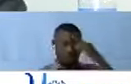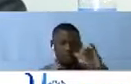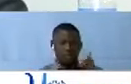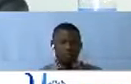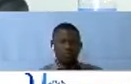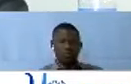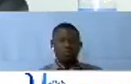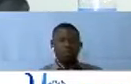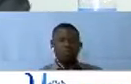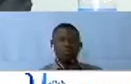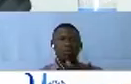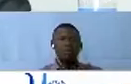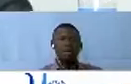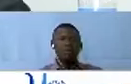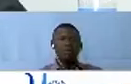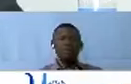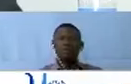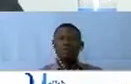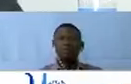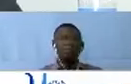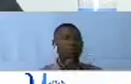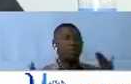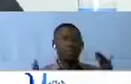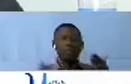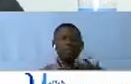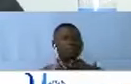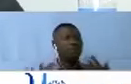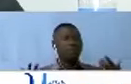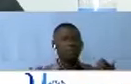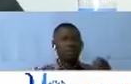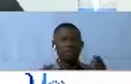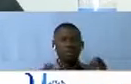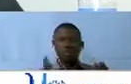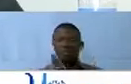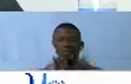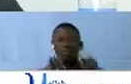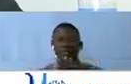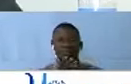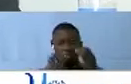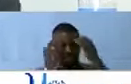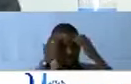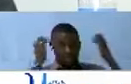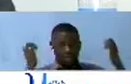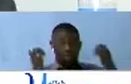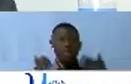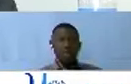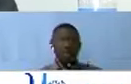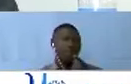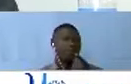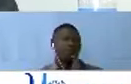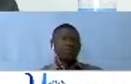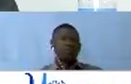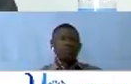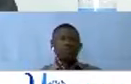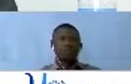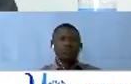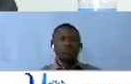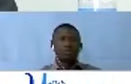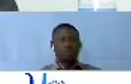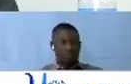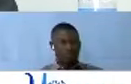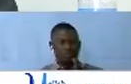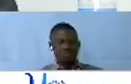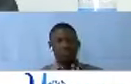you have extensive investigation experience. Sir, ebe sonna maloko ite londo soto bakele kisikisiro bunda. That is